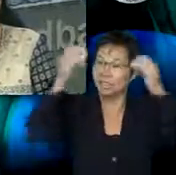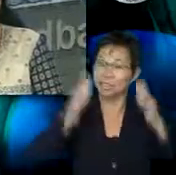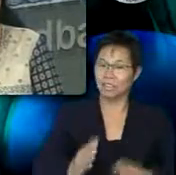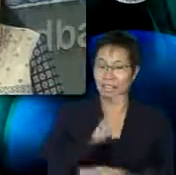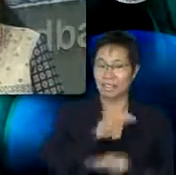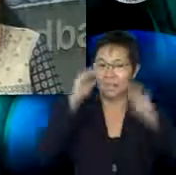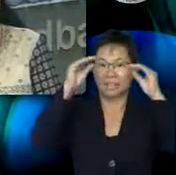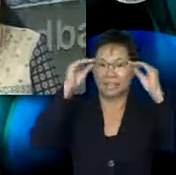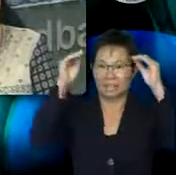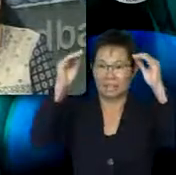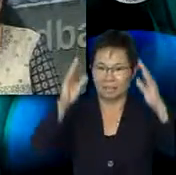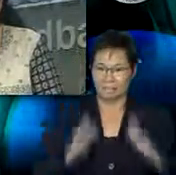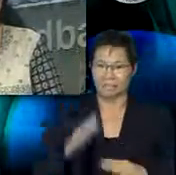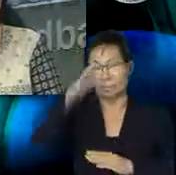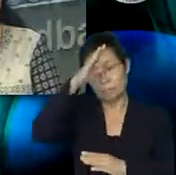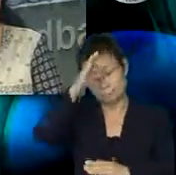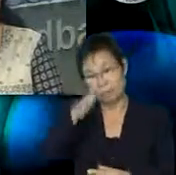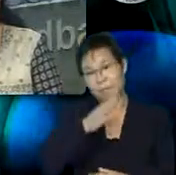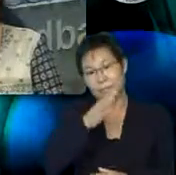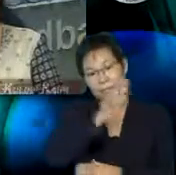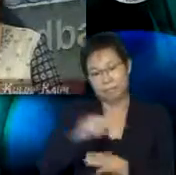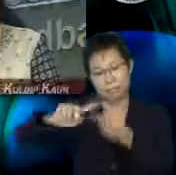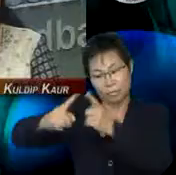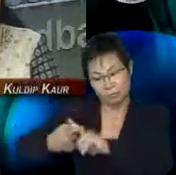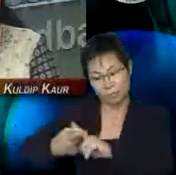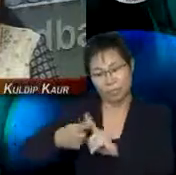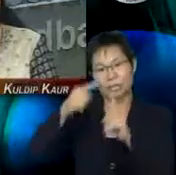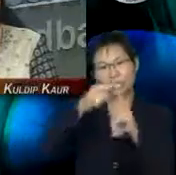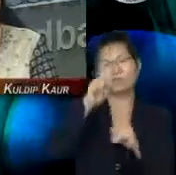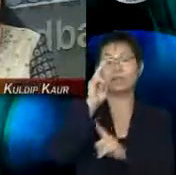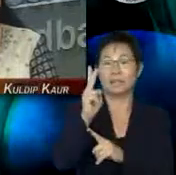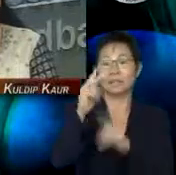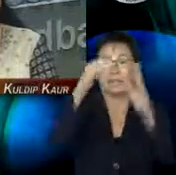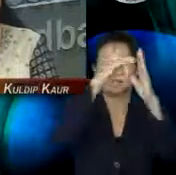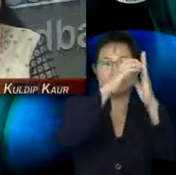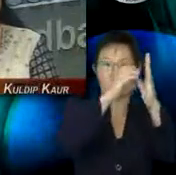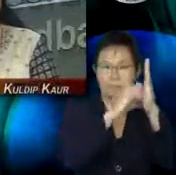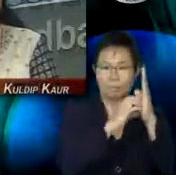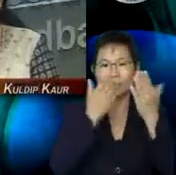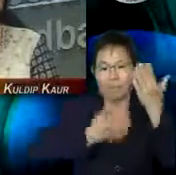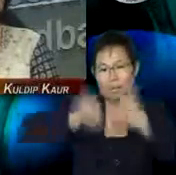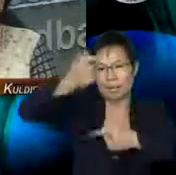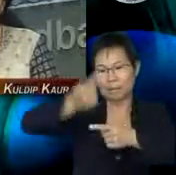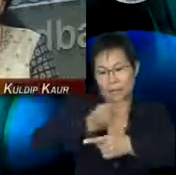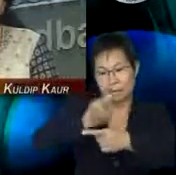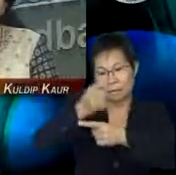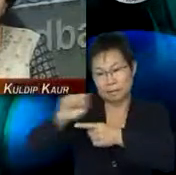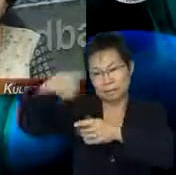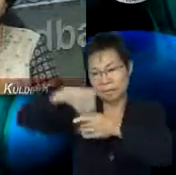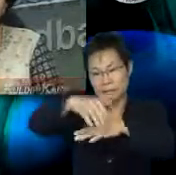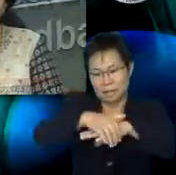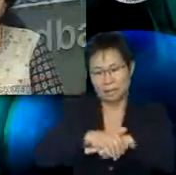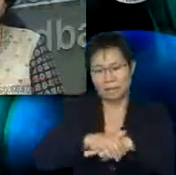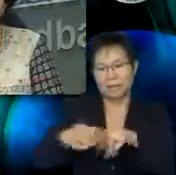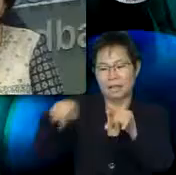teachers, educators, parents and friends to the second episode of Best Practices in